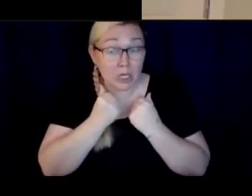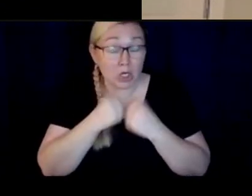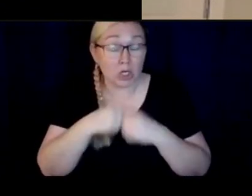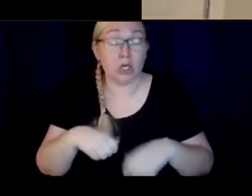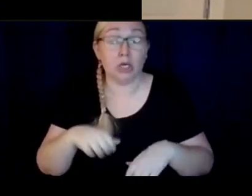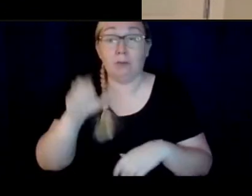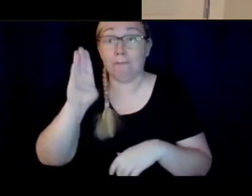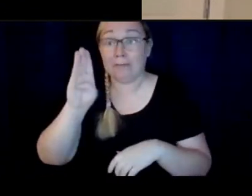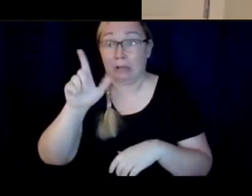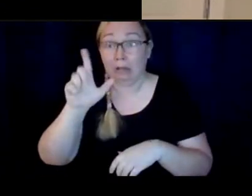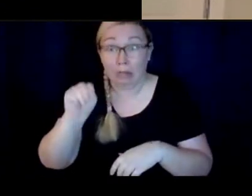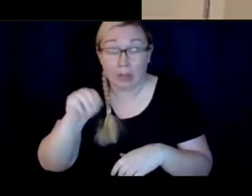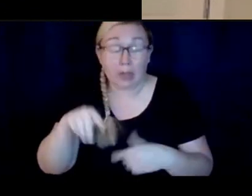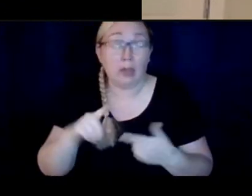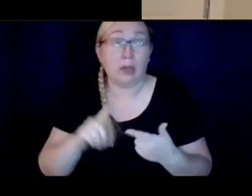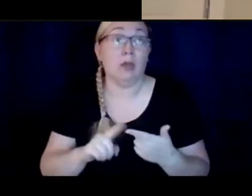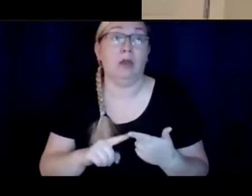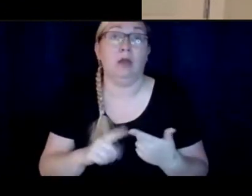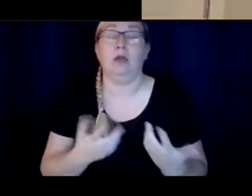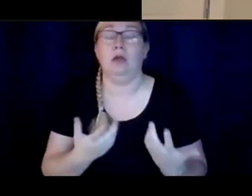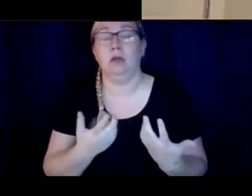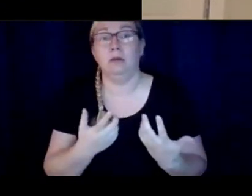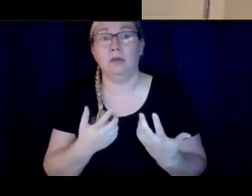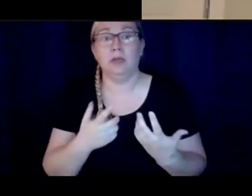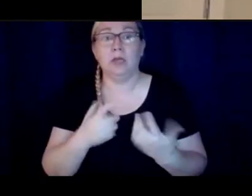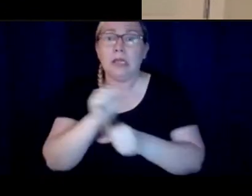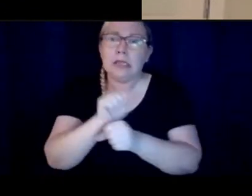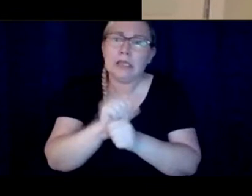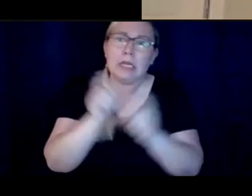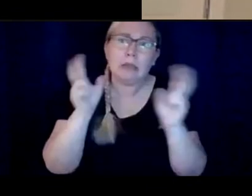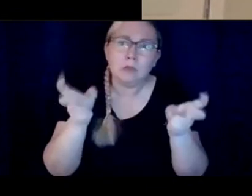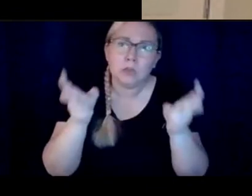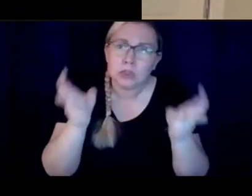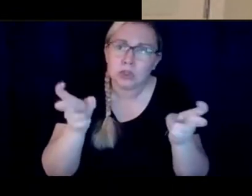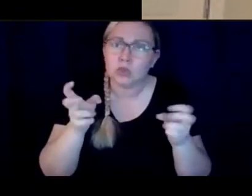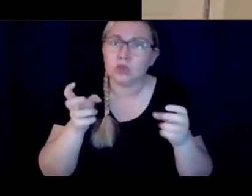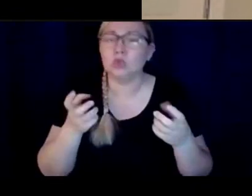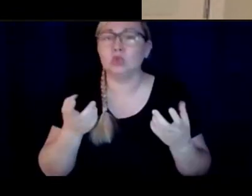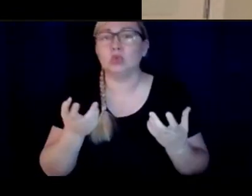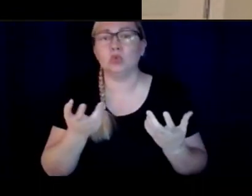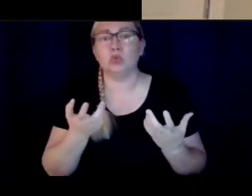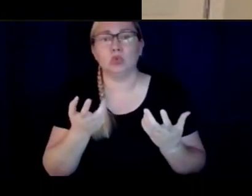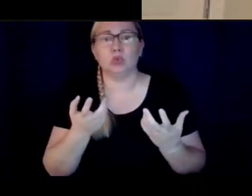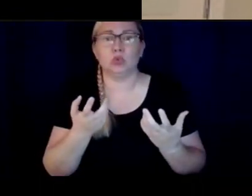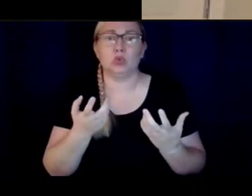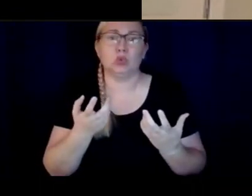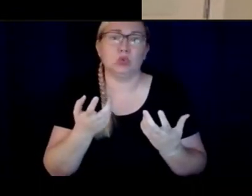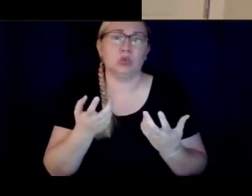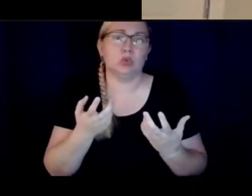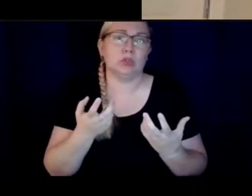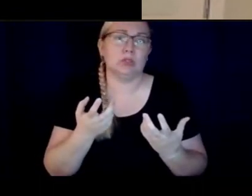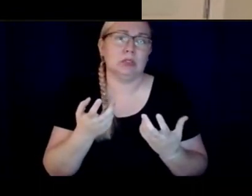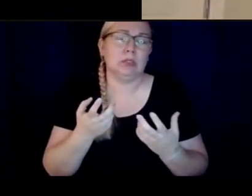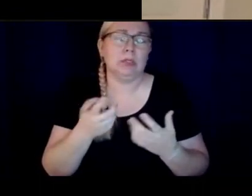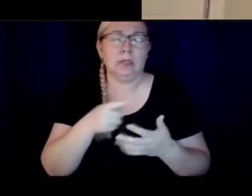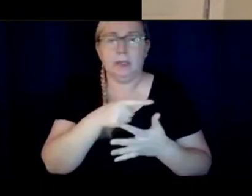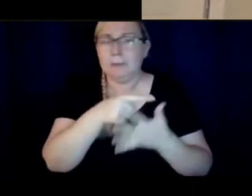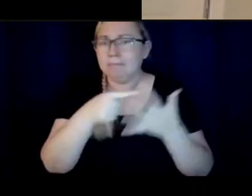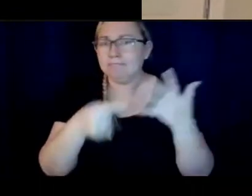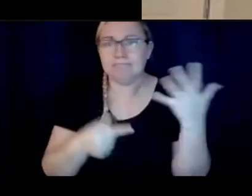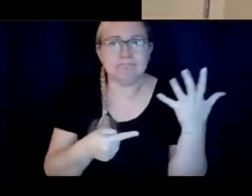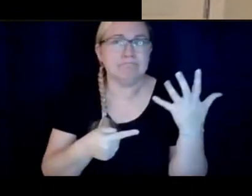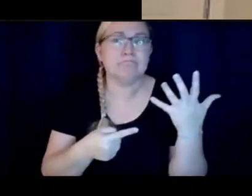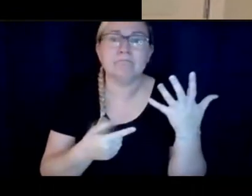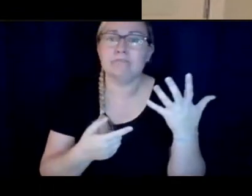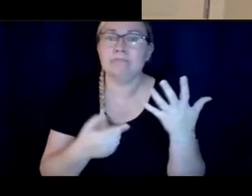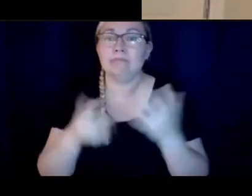know, queer labor issues facing, you know, adjuncts and TAs and,